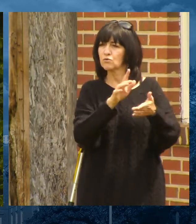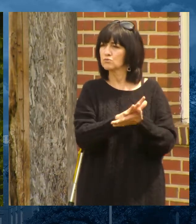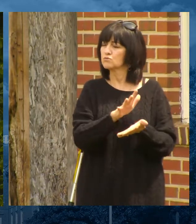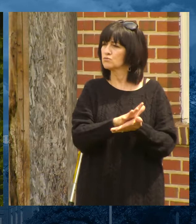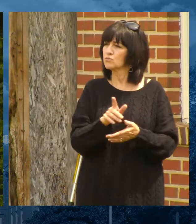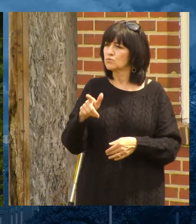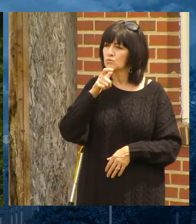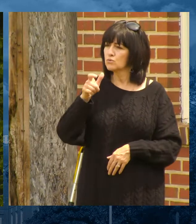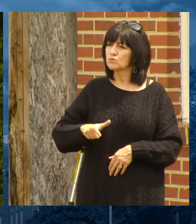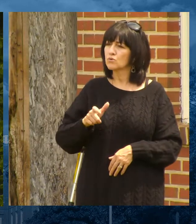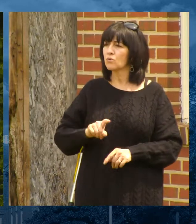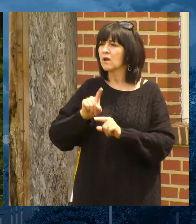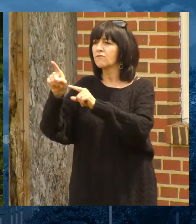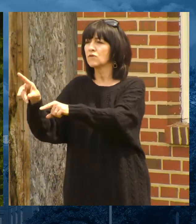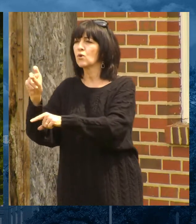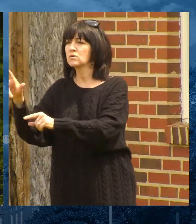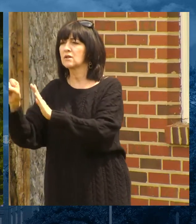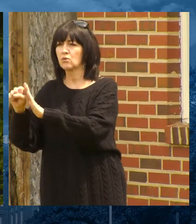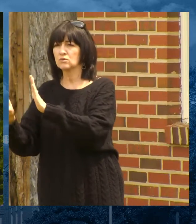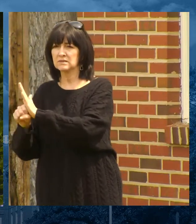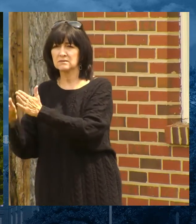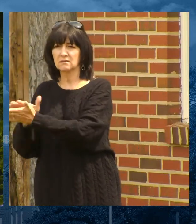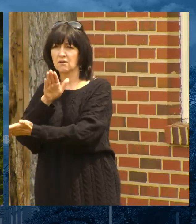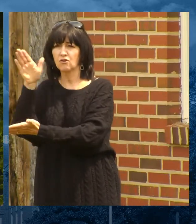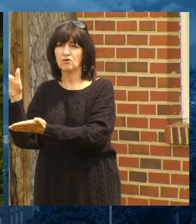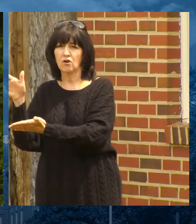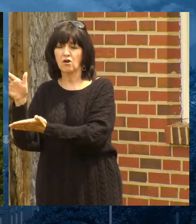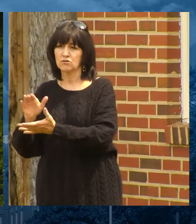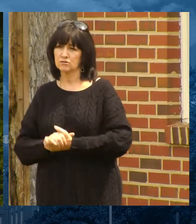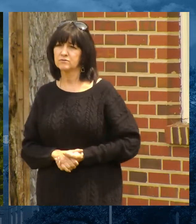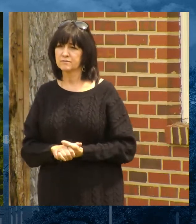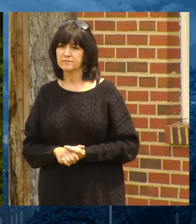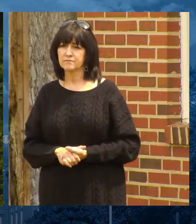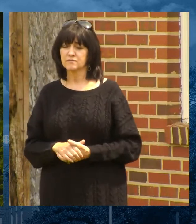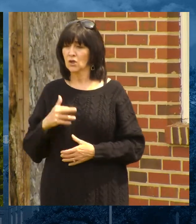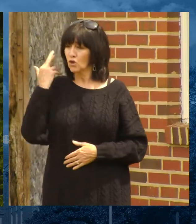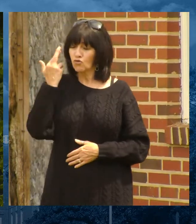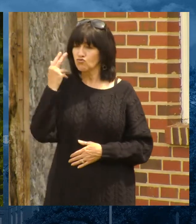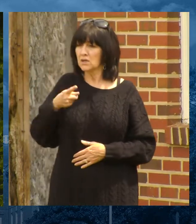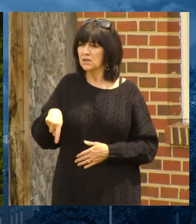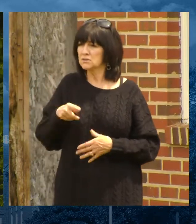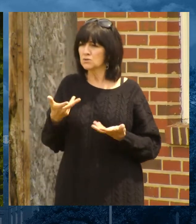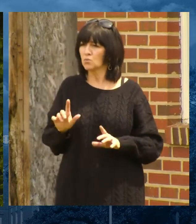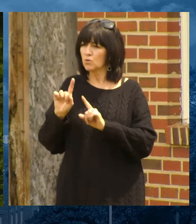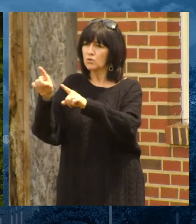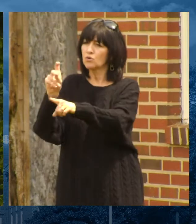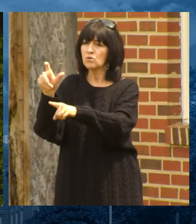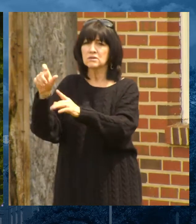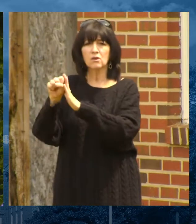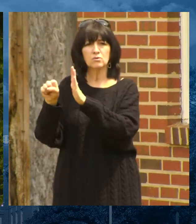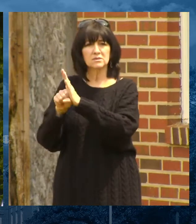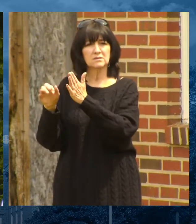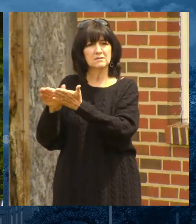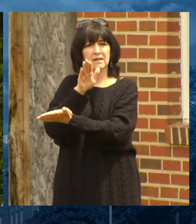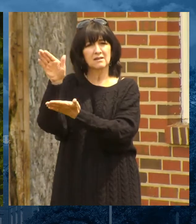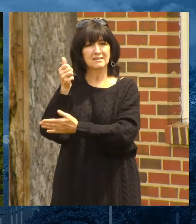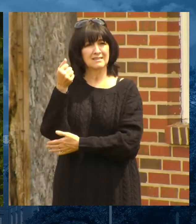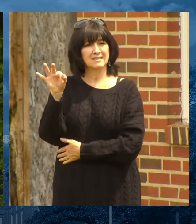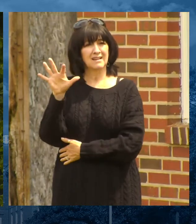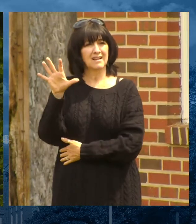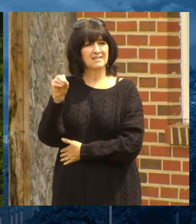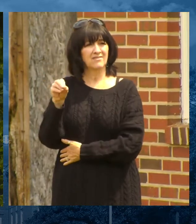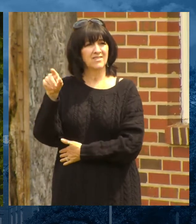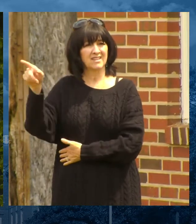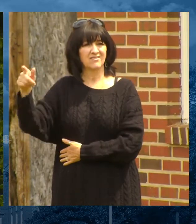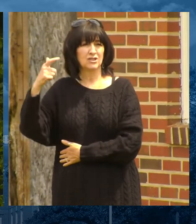to attend Delaware State College. The reason they didn't want to attend Delaware State College was because in 1950 it had just lost